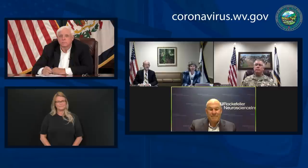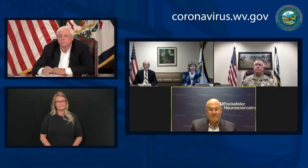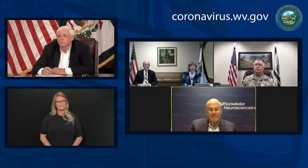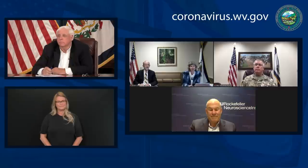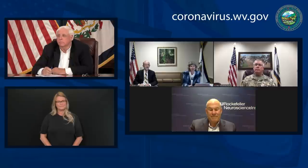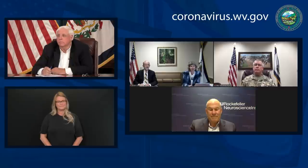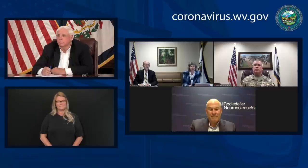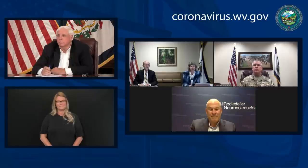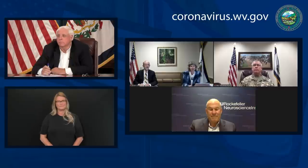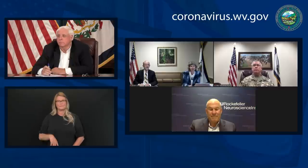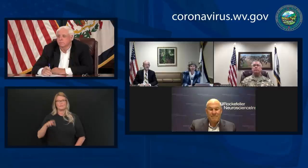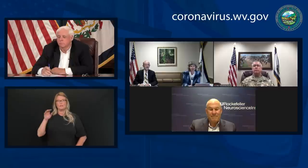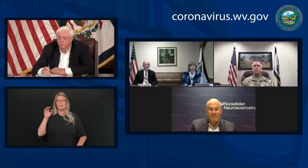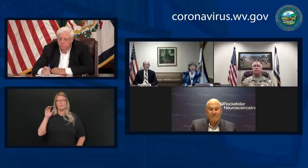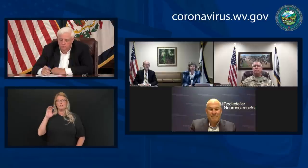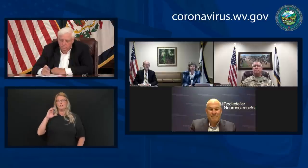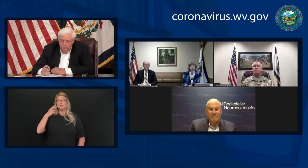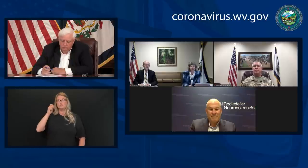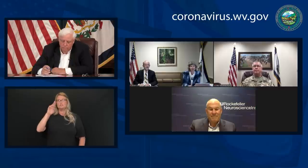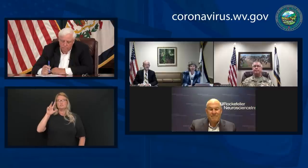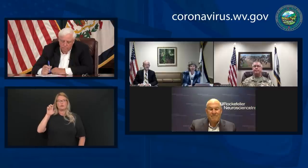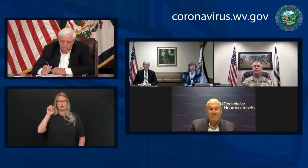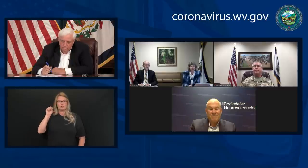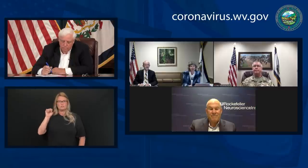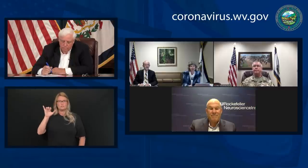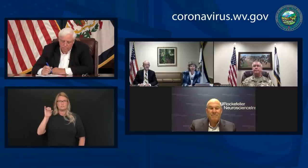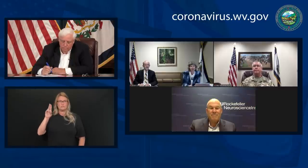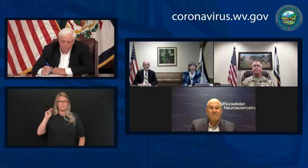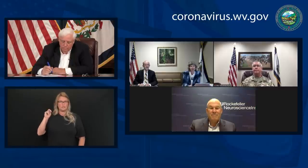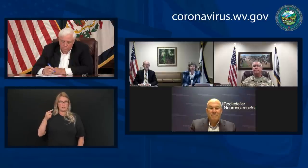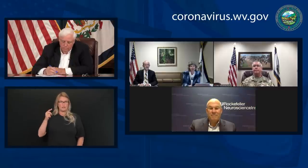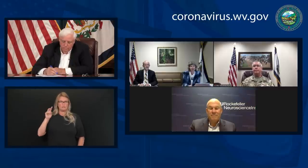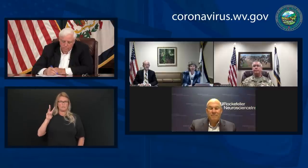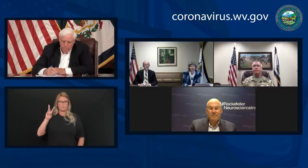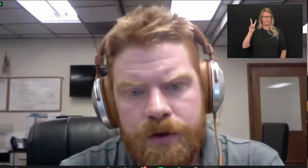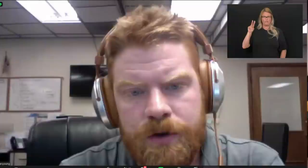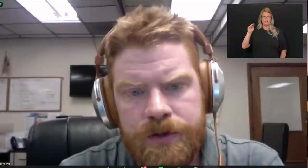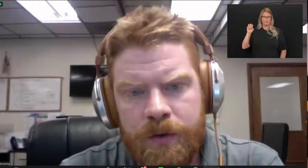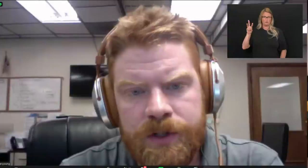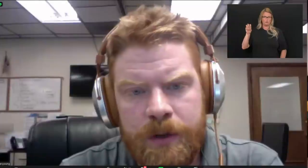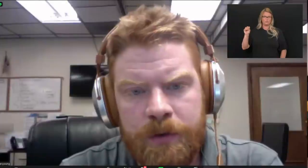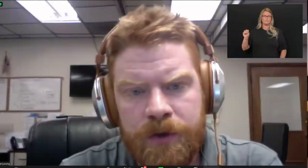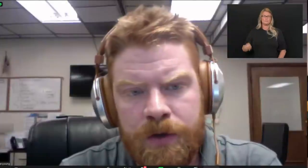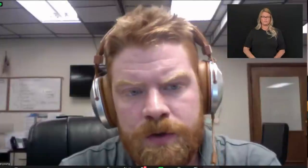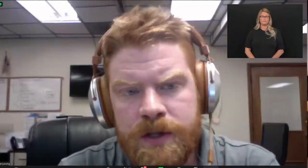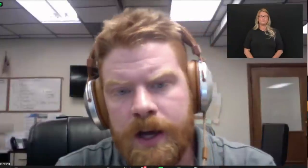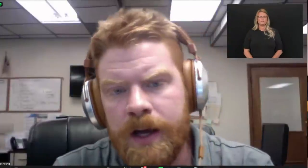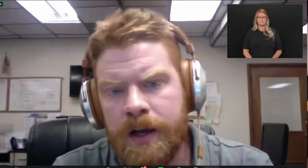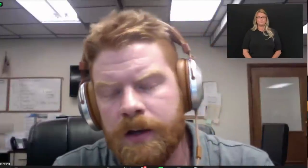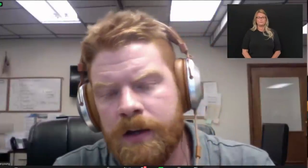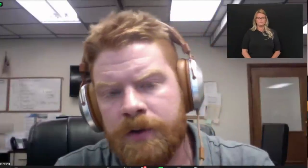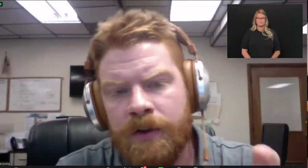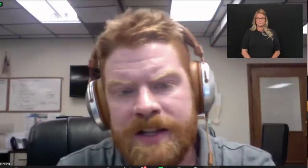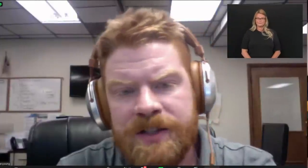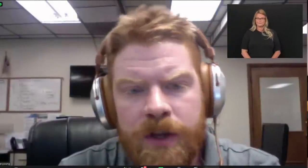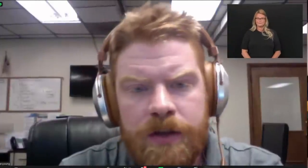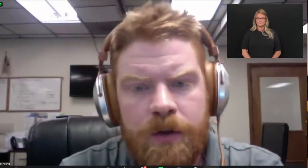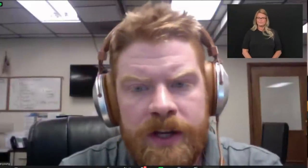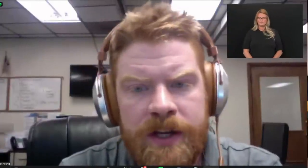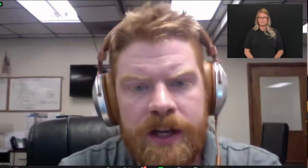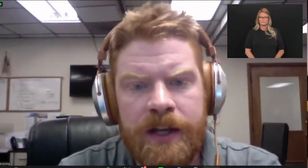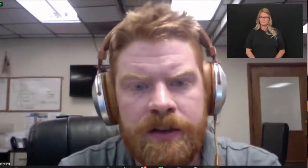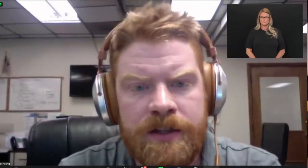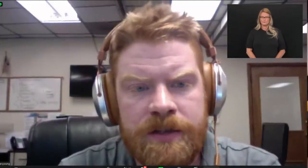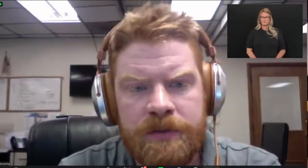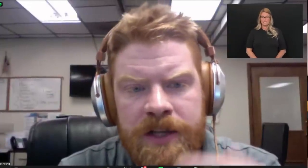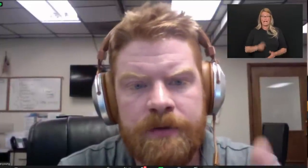All right, thank you, Mark. Next, we'll go to Charles Young with WV News. Hi, this is Charles Young with WV News. Governor, last week, you